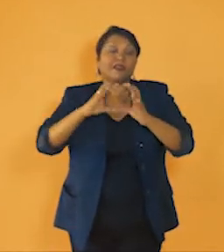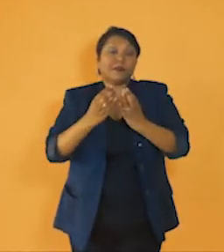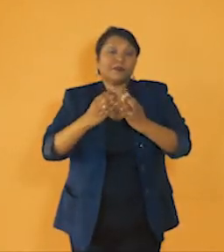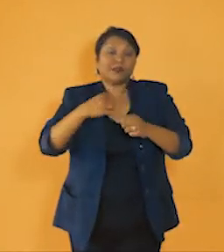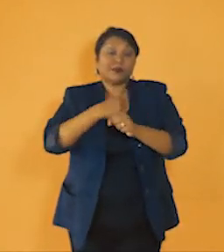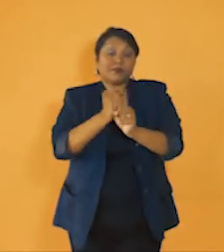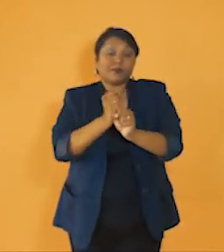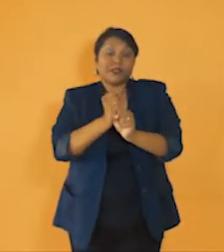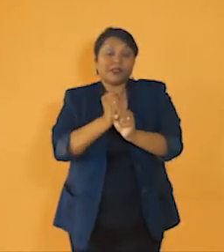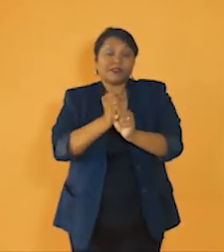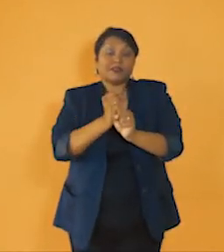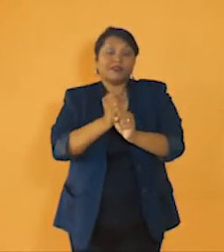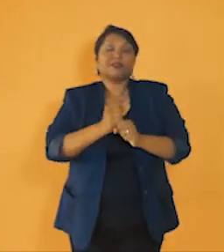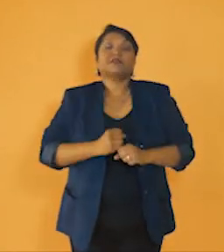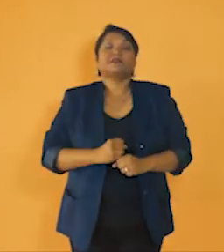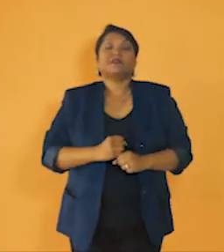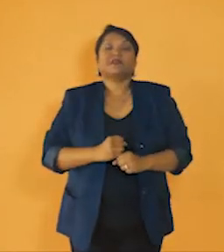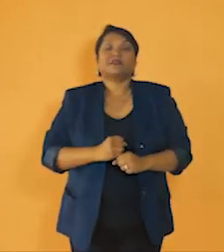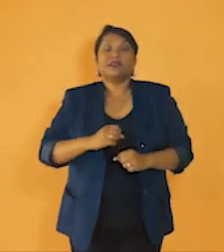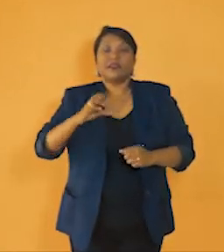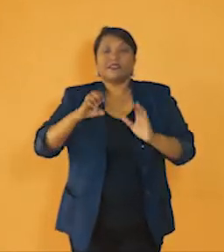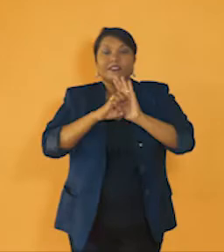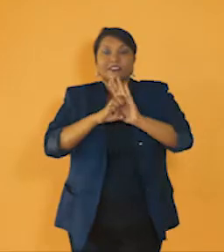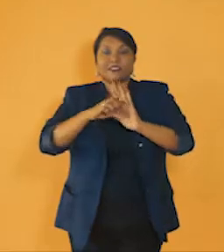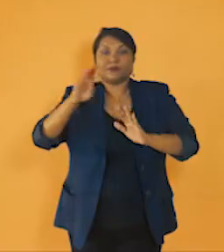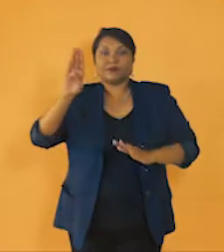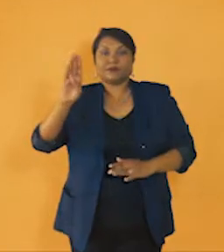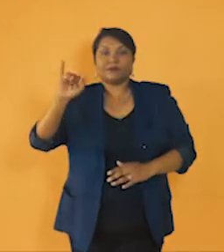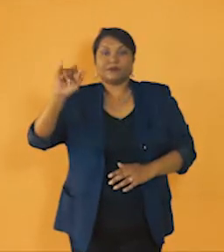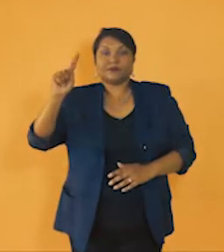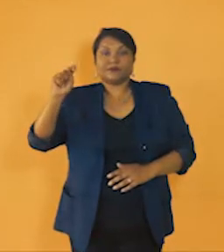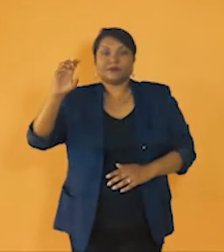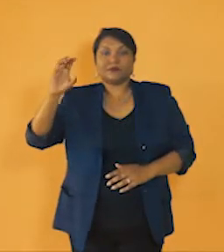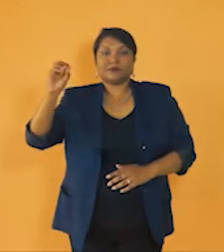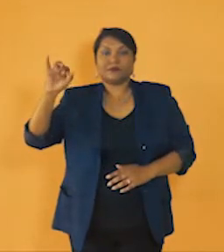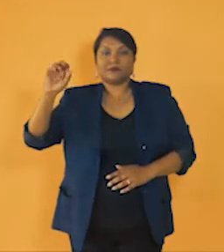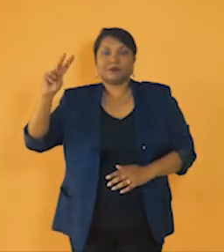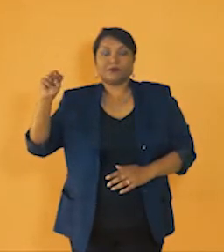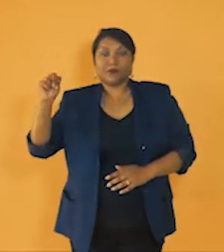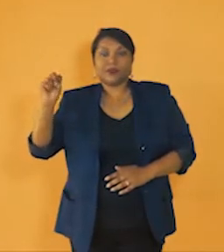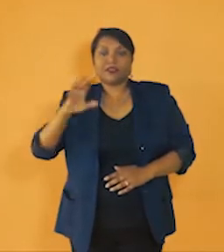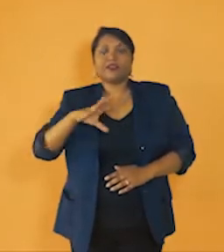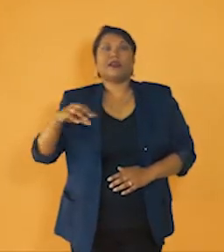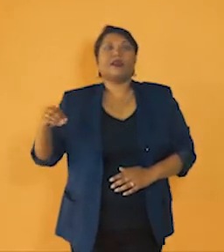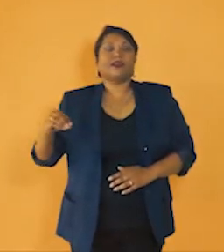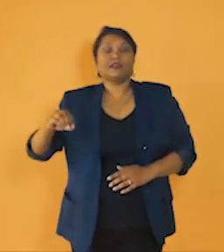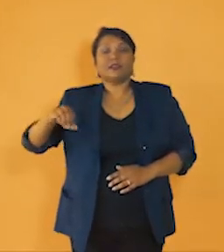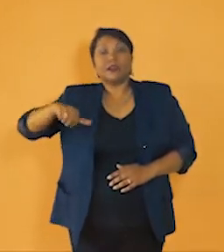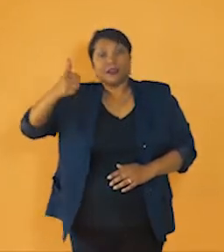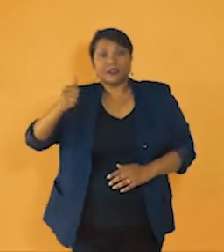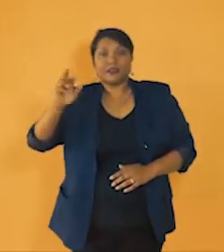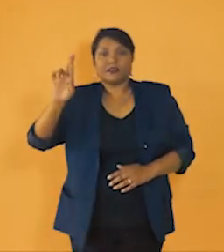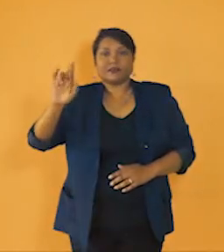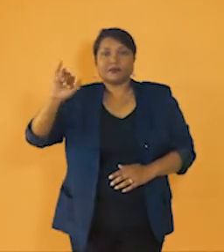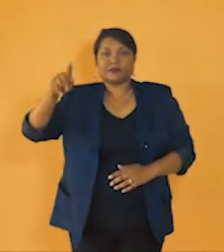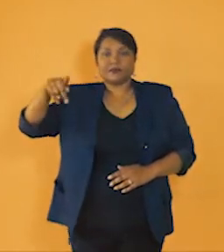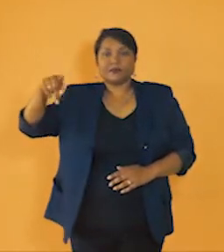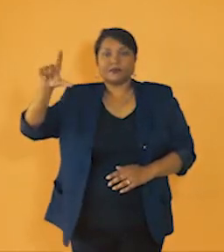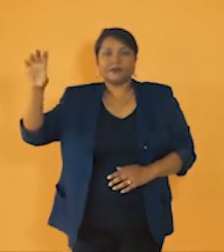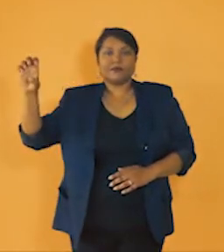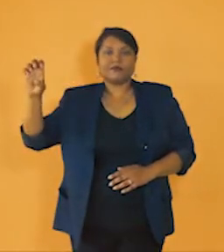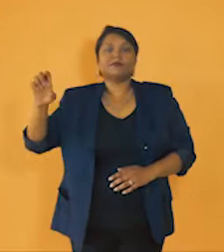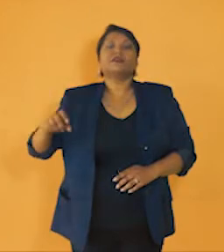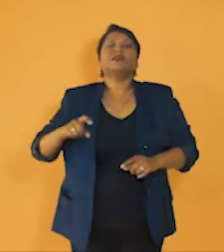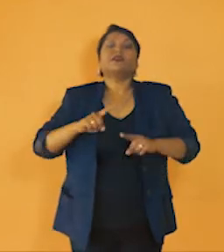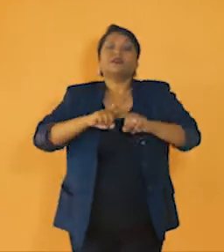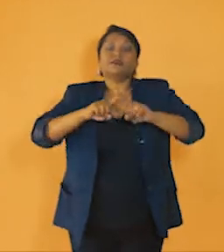currency. Cryptocurrencies such as Bitcoins and Ripple emerged within the last decade, disrupting the historically